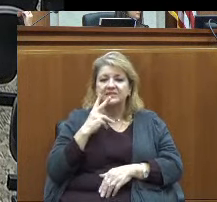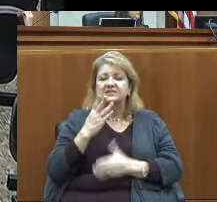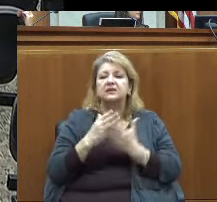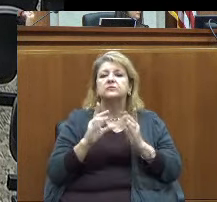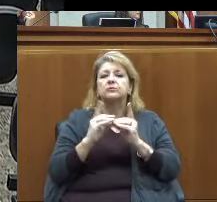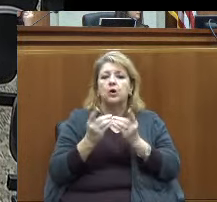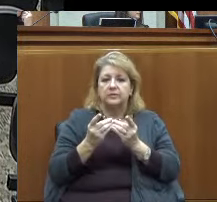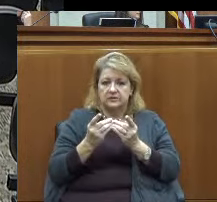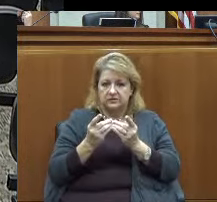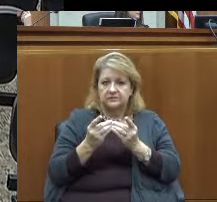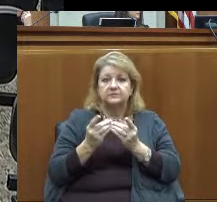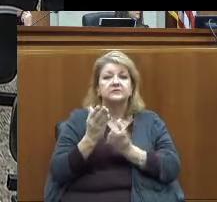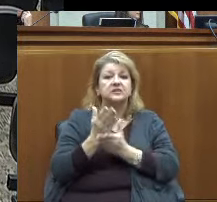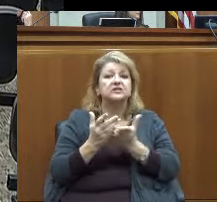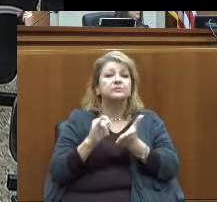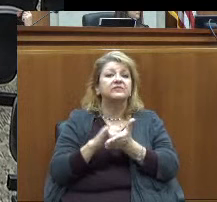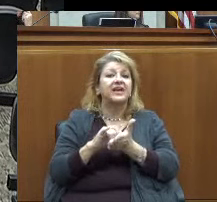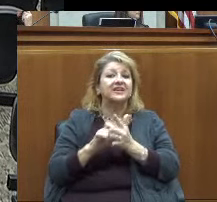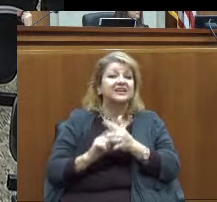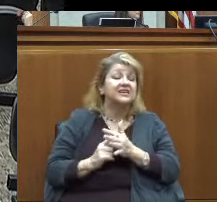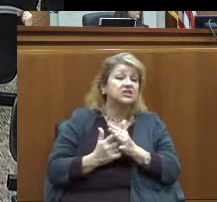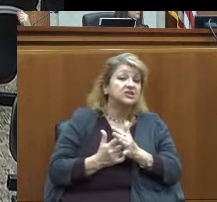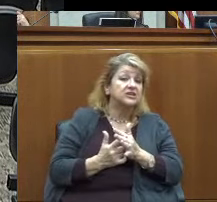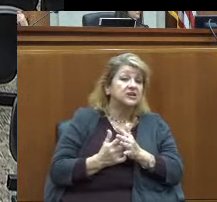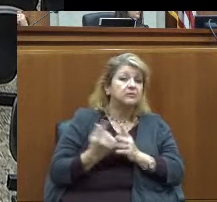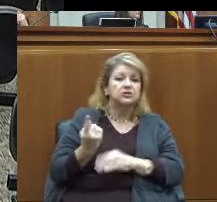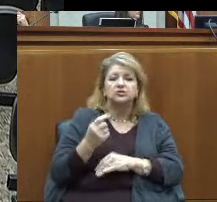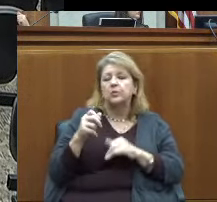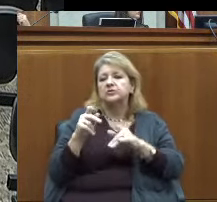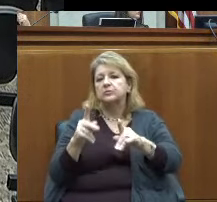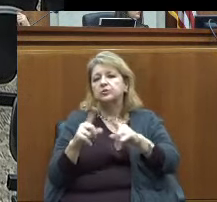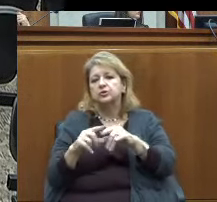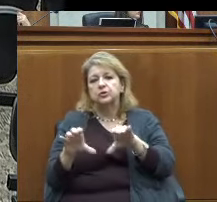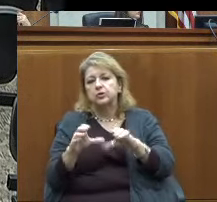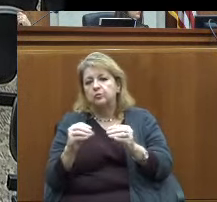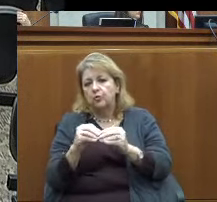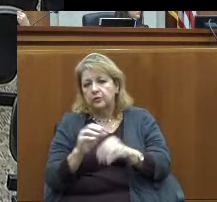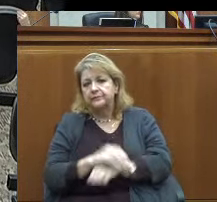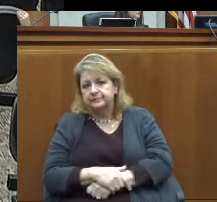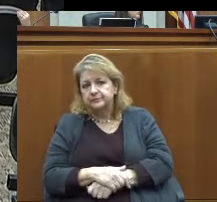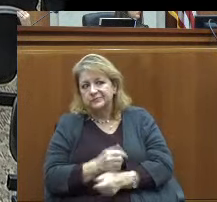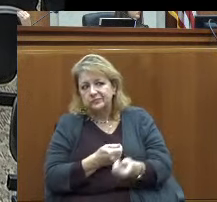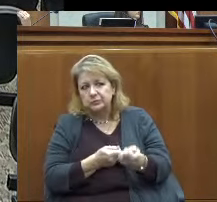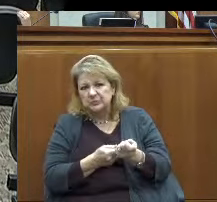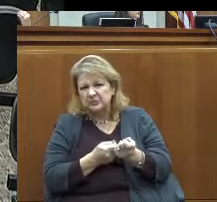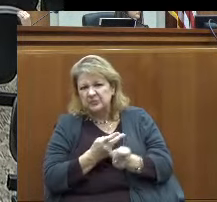work to do some of that initially, but certainly there's always opportunity to do more.